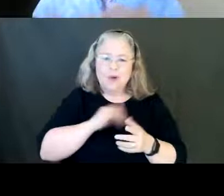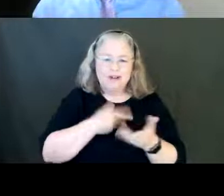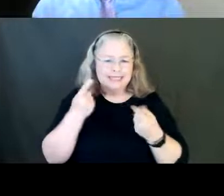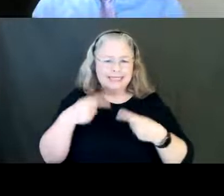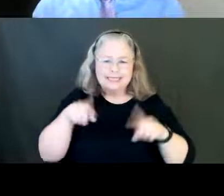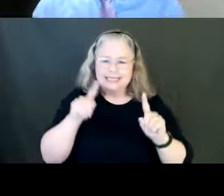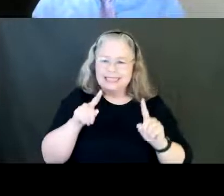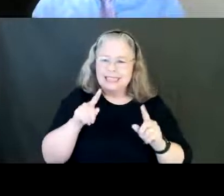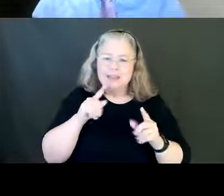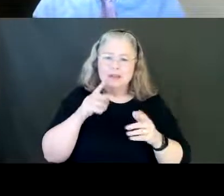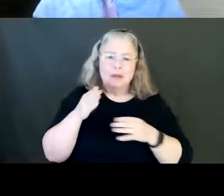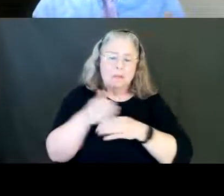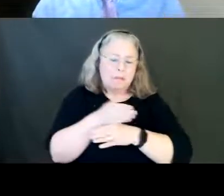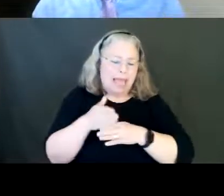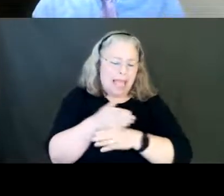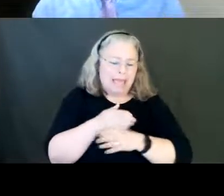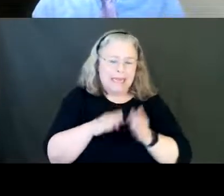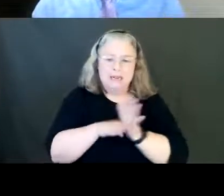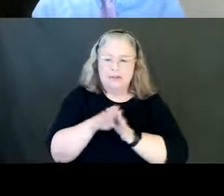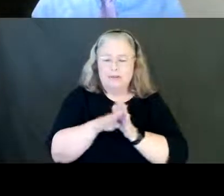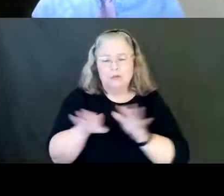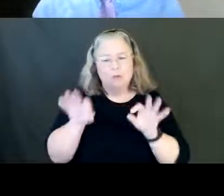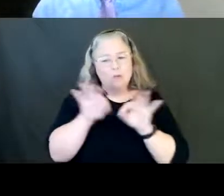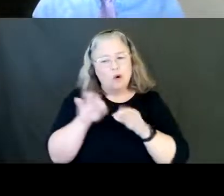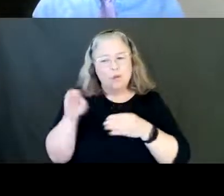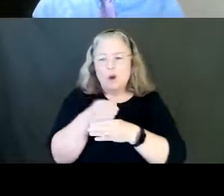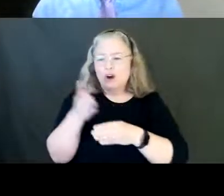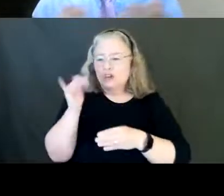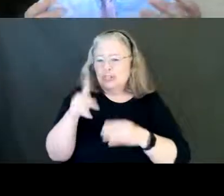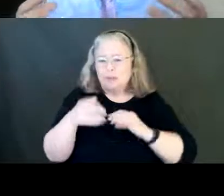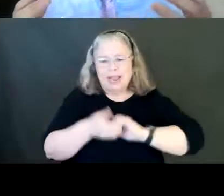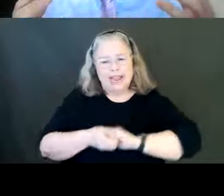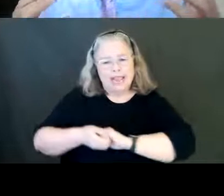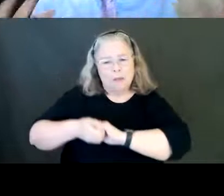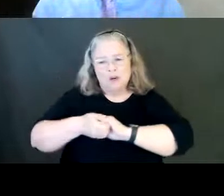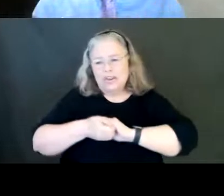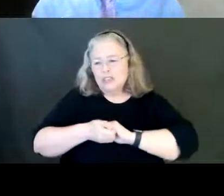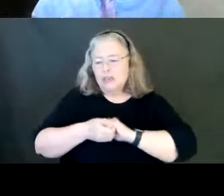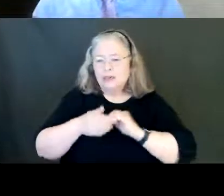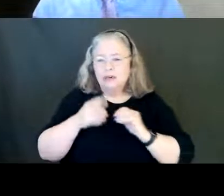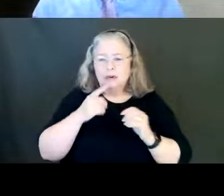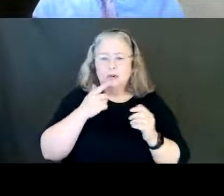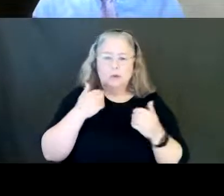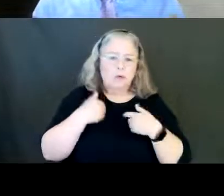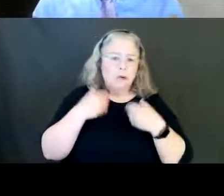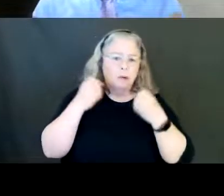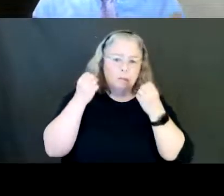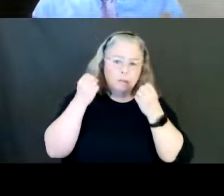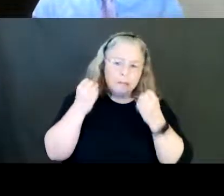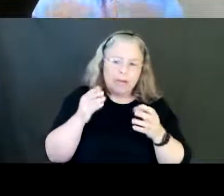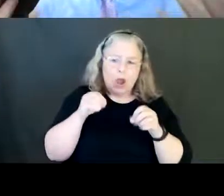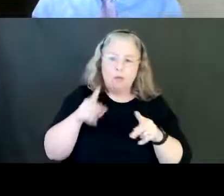and collaboration is extremely important, and having many opportunities for stakeholder